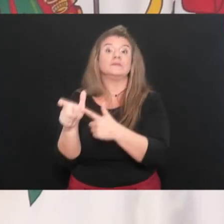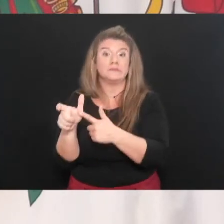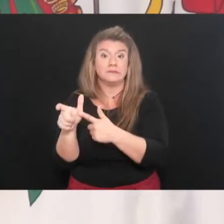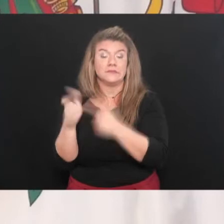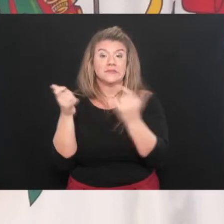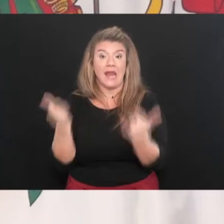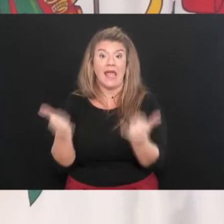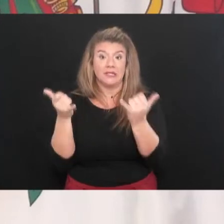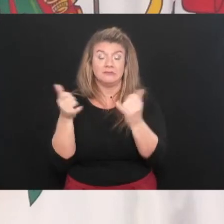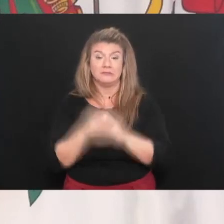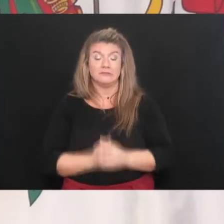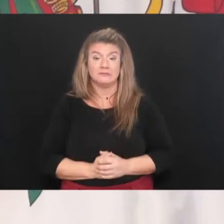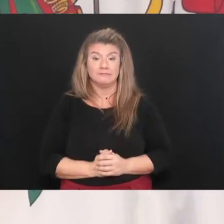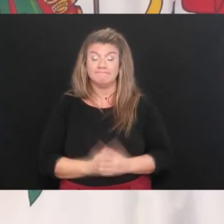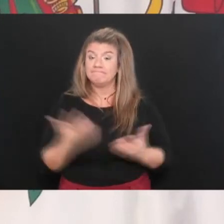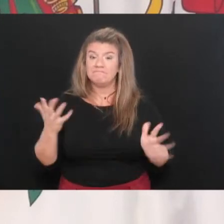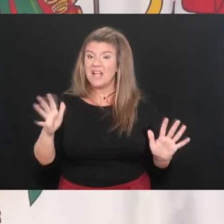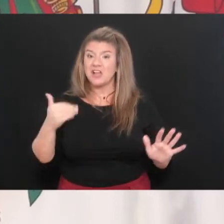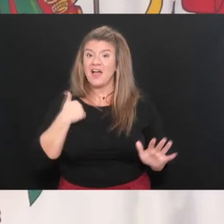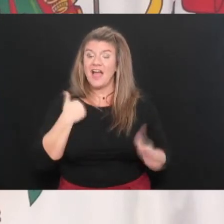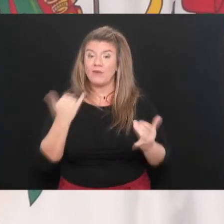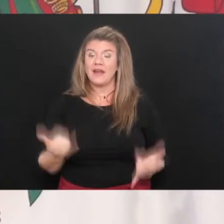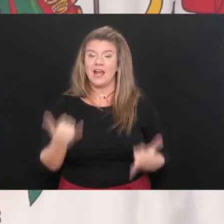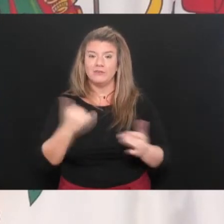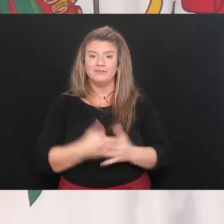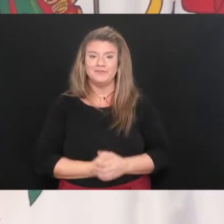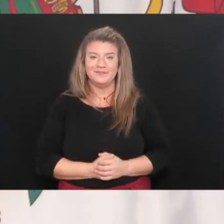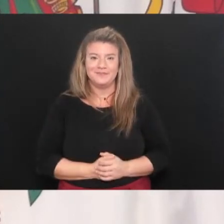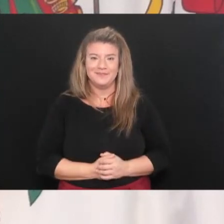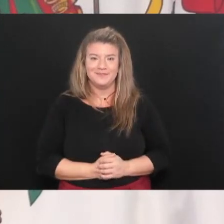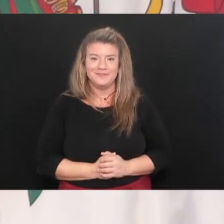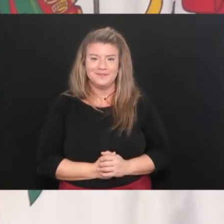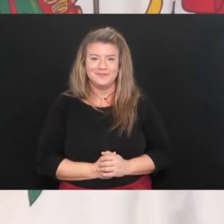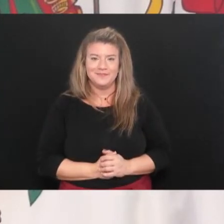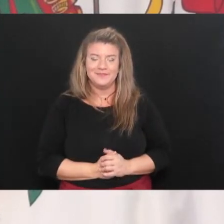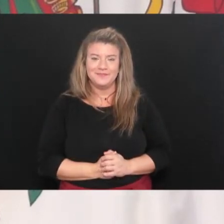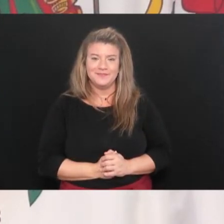today. That's all I got right now.